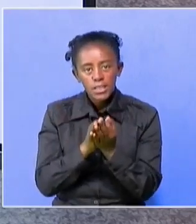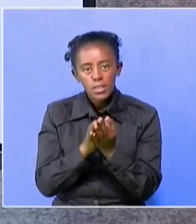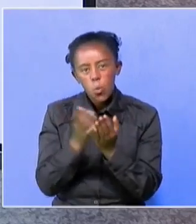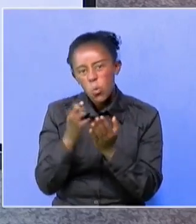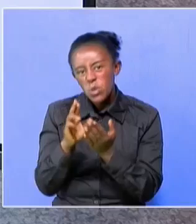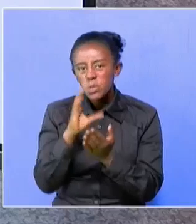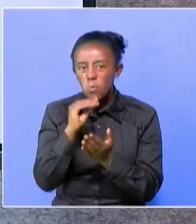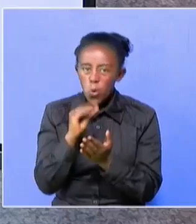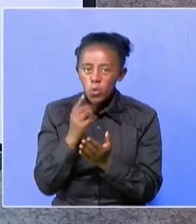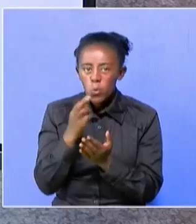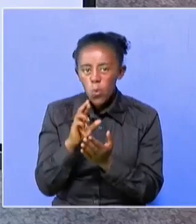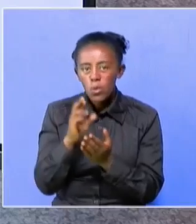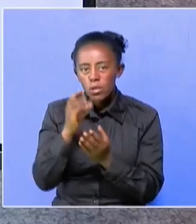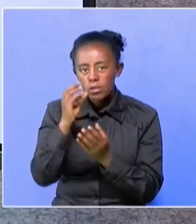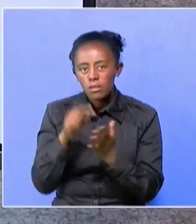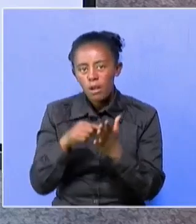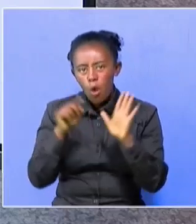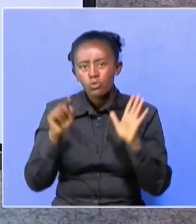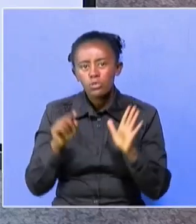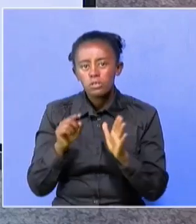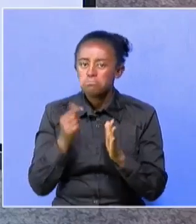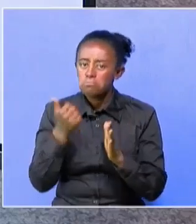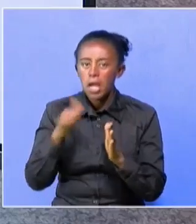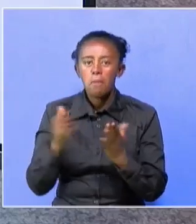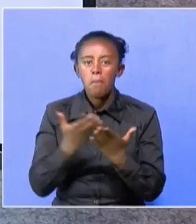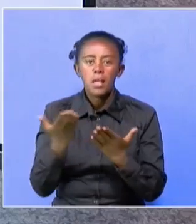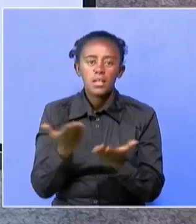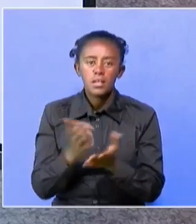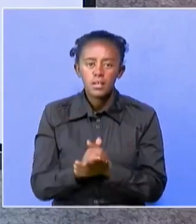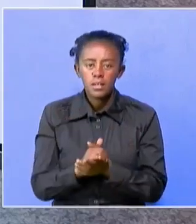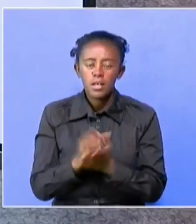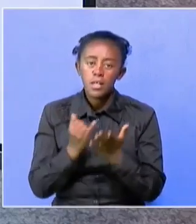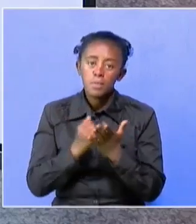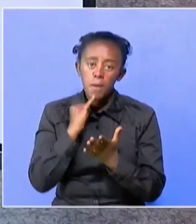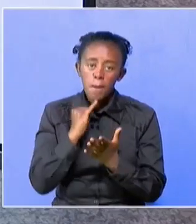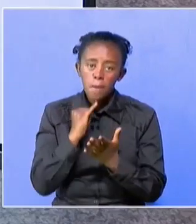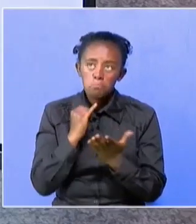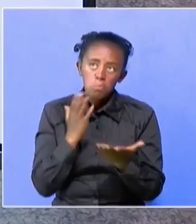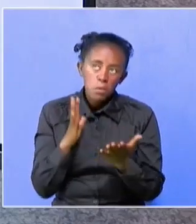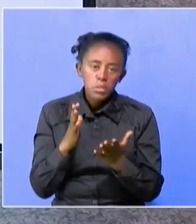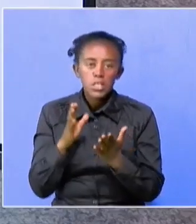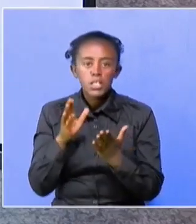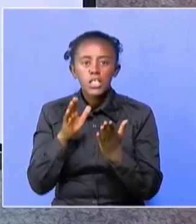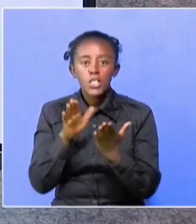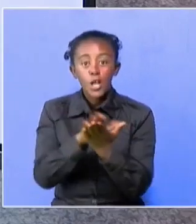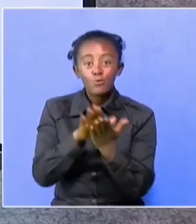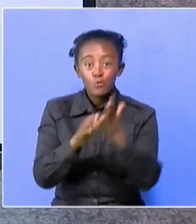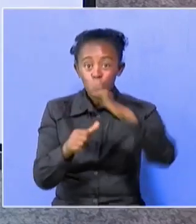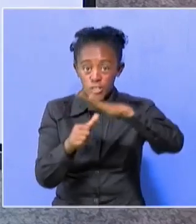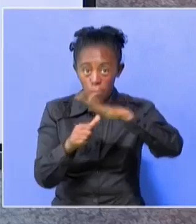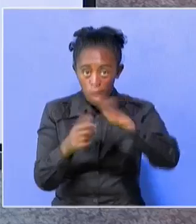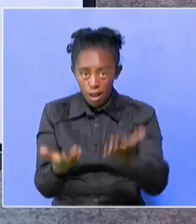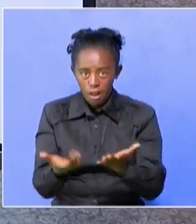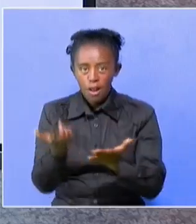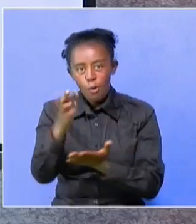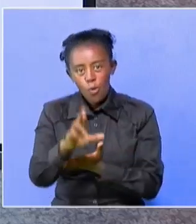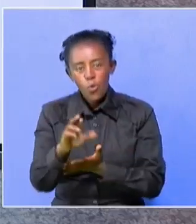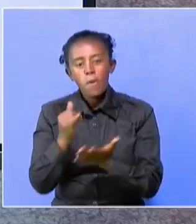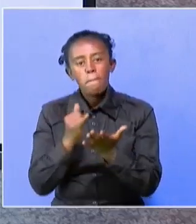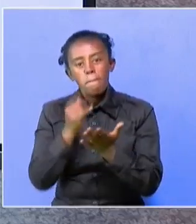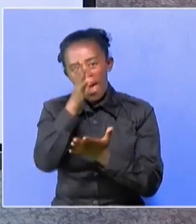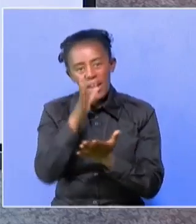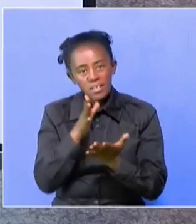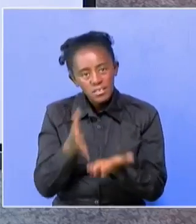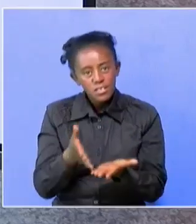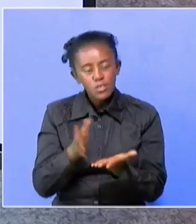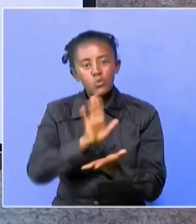spoken or launched by anybody else. It may be the school principal, it may be your parents,